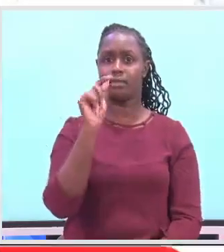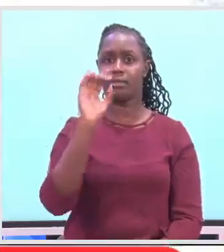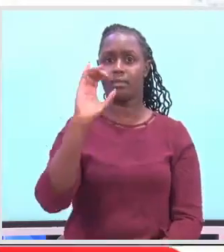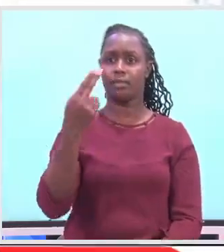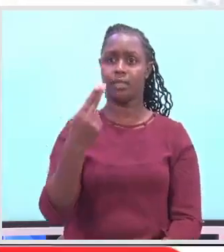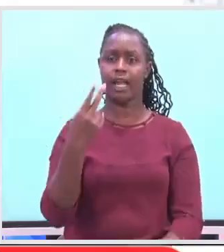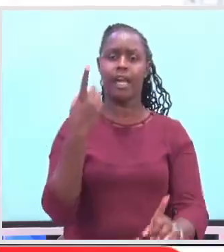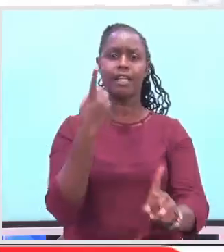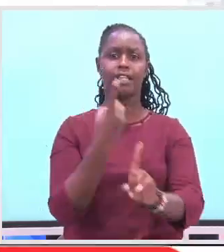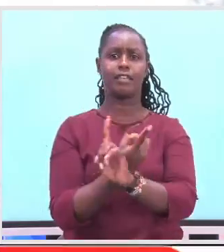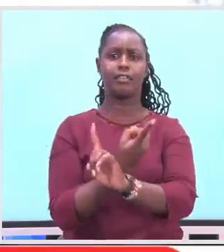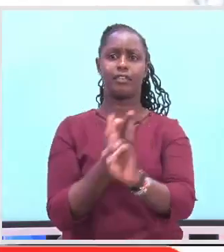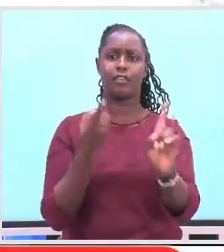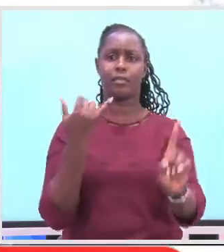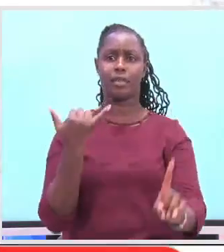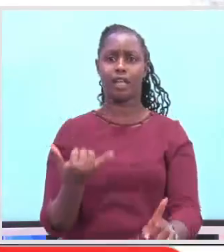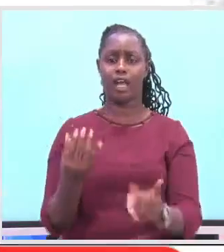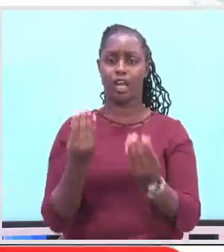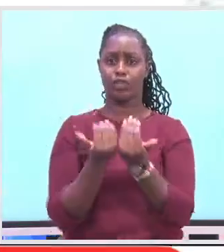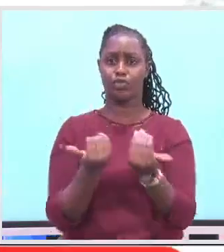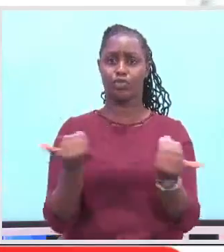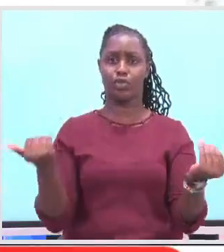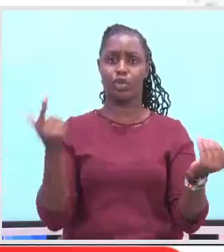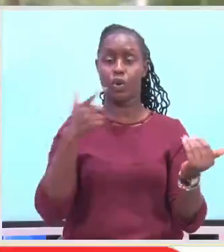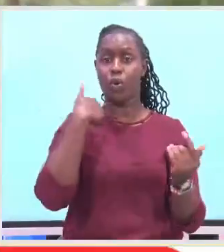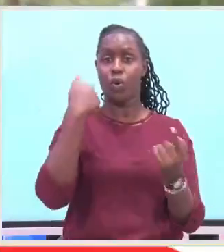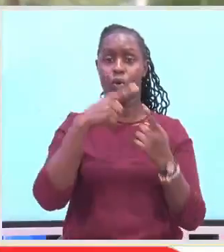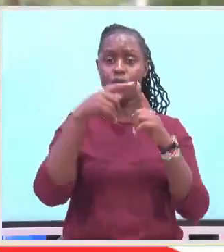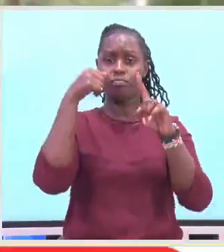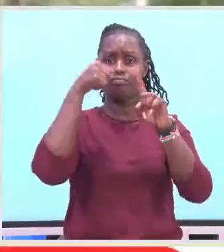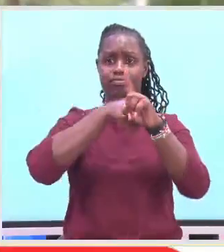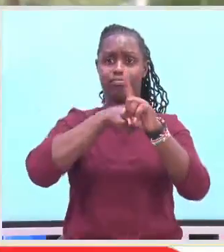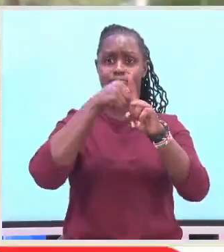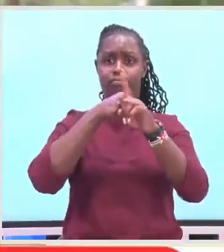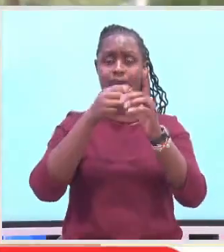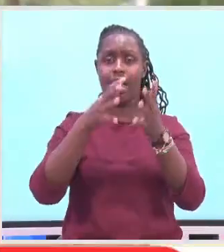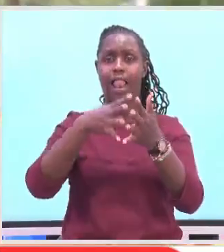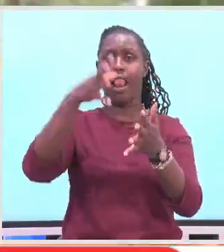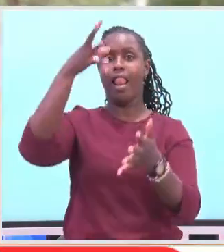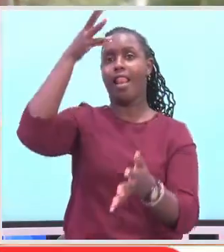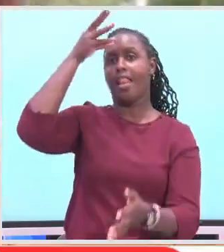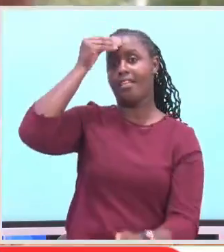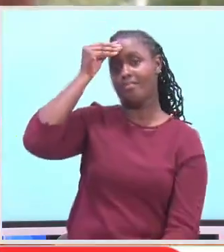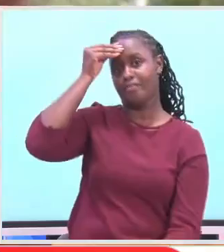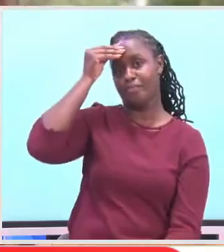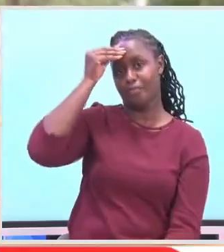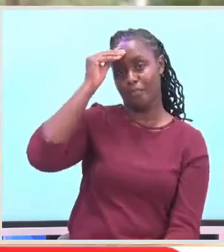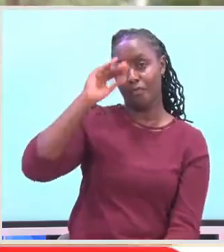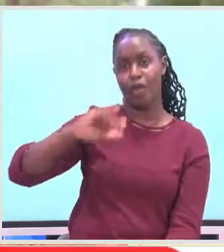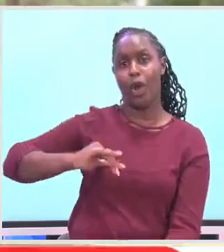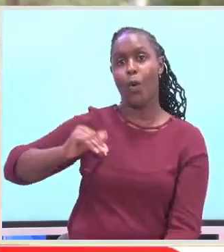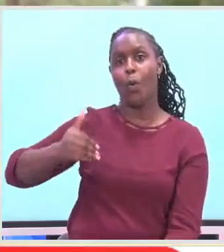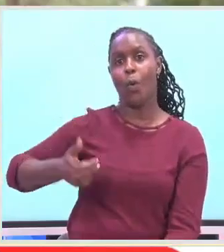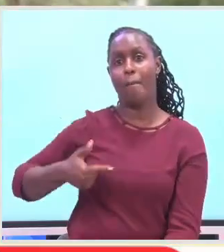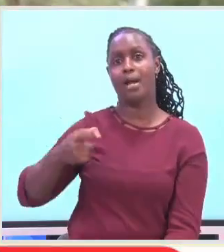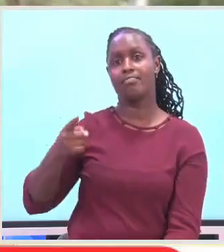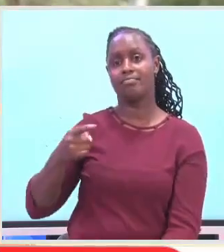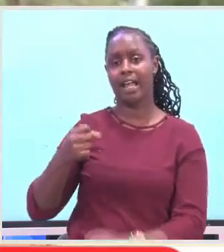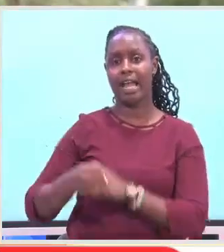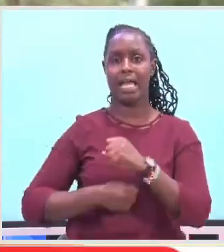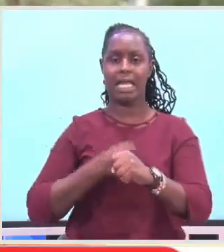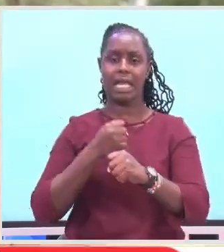young children who are in search of knowledge through education. Tala Chelagat, wa umri ya miaka